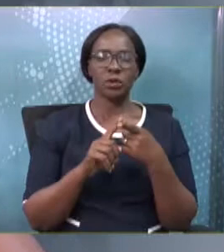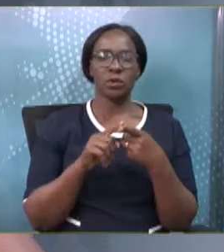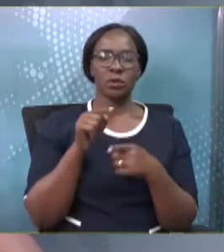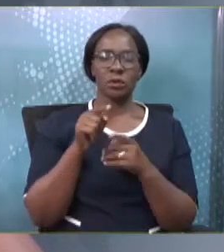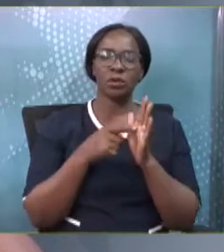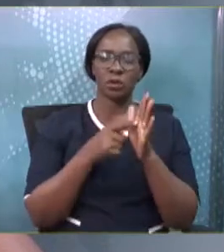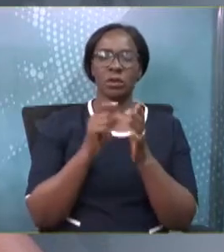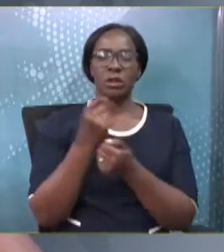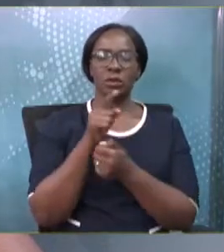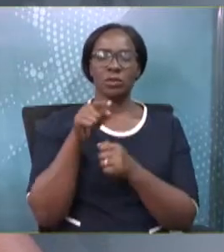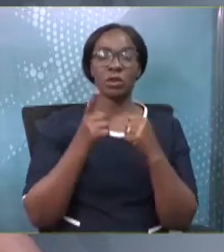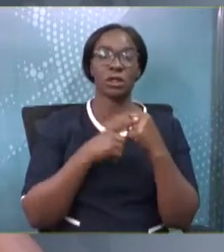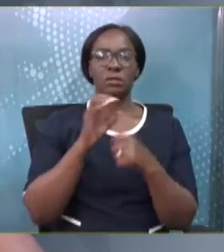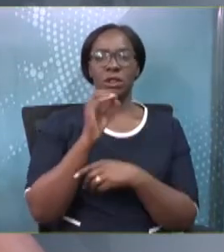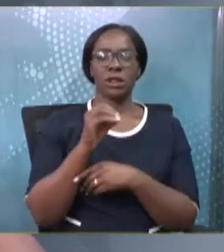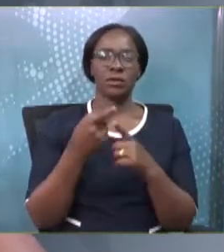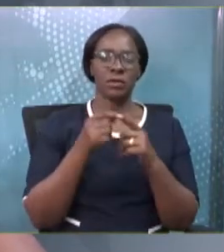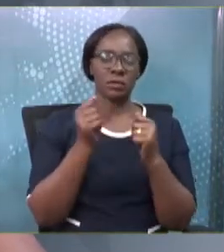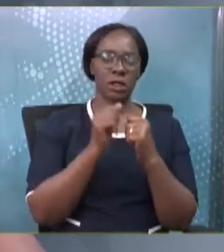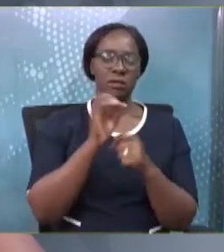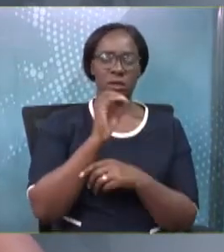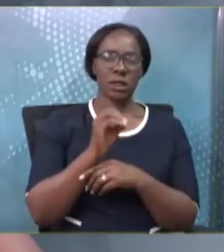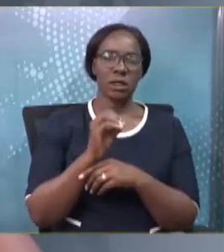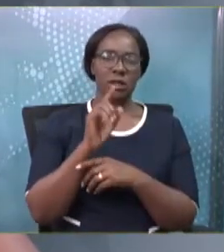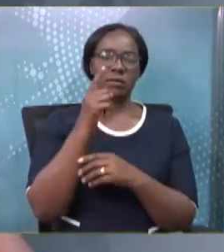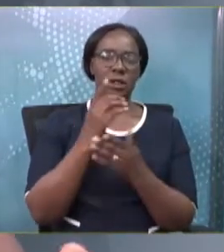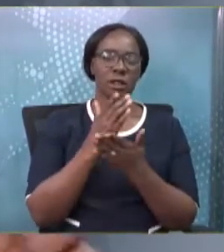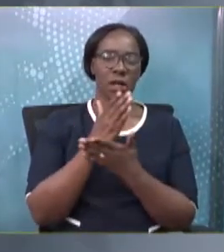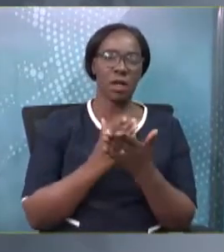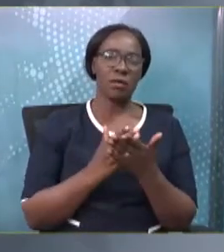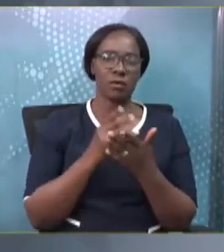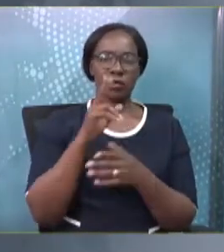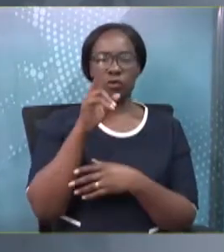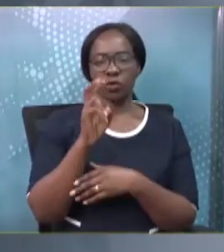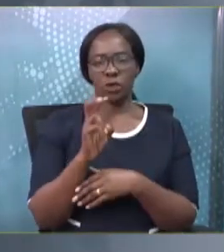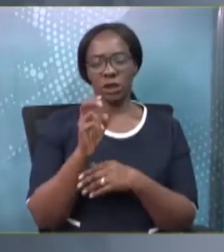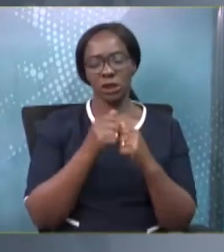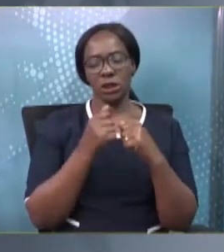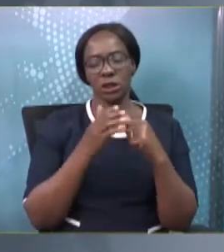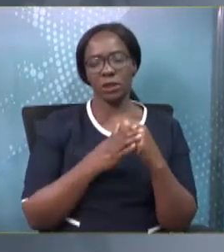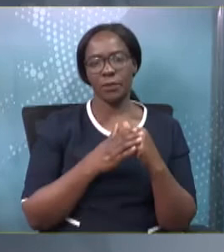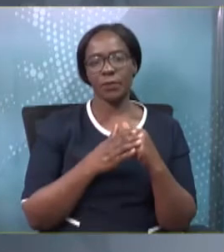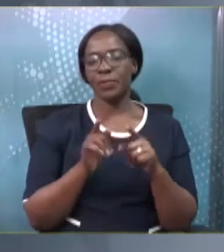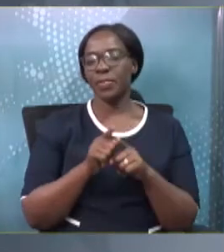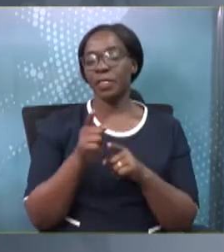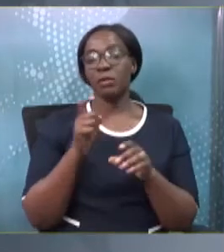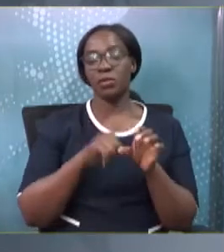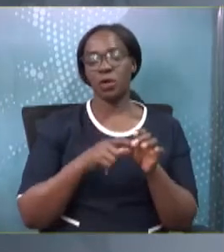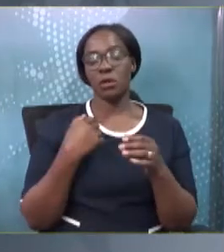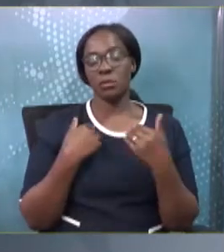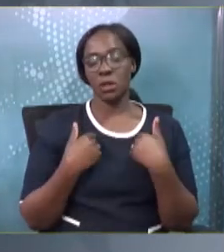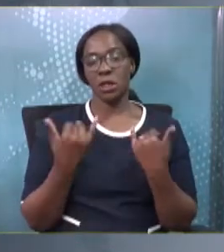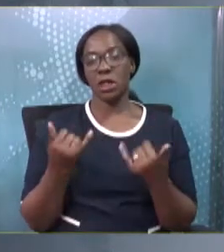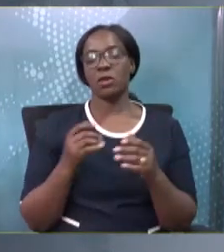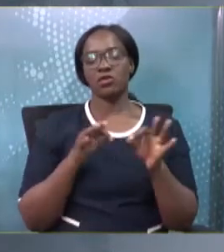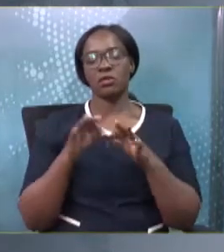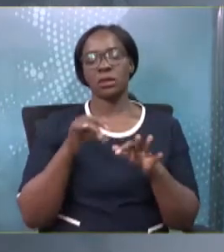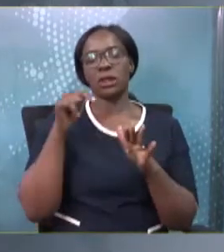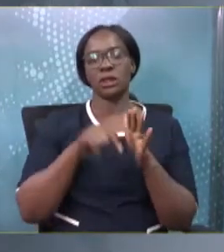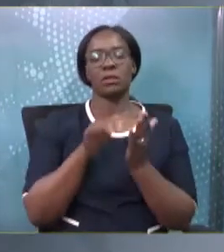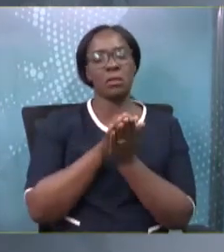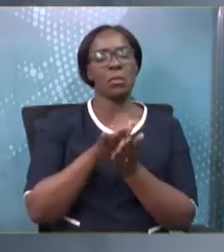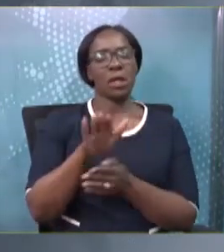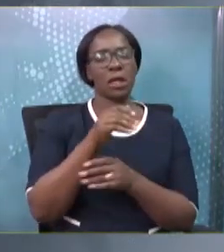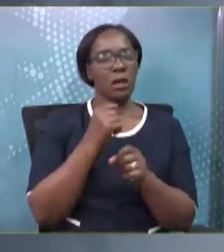to 11.6% from 10% in the first half of 2019. Now joining me in studio to explain further the banking